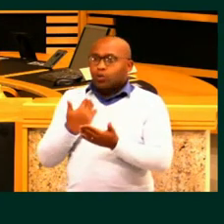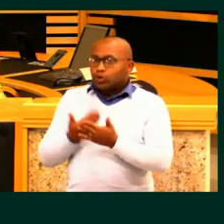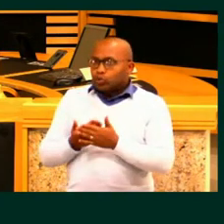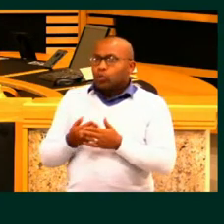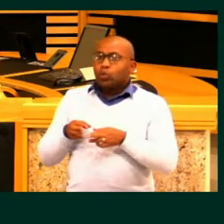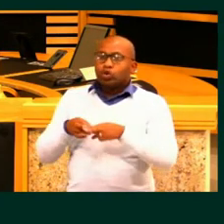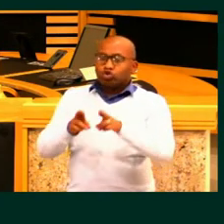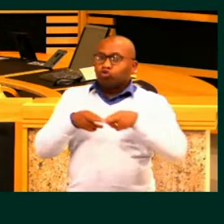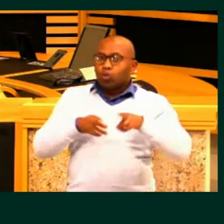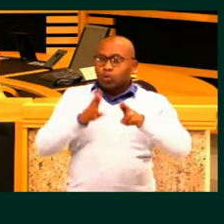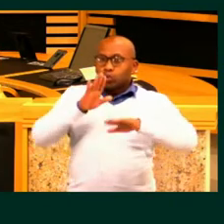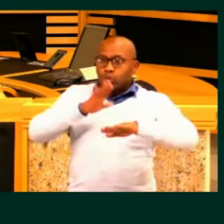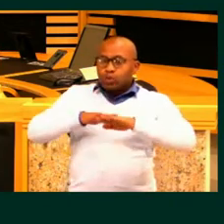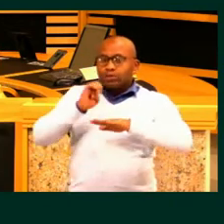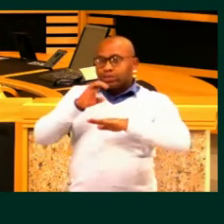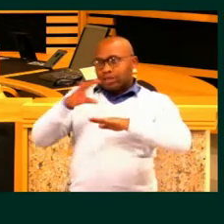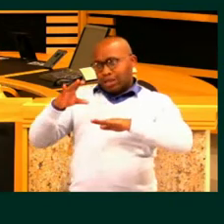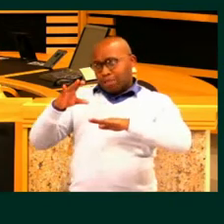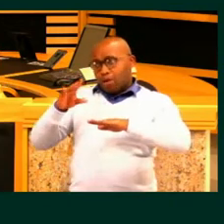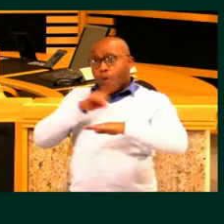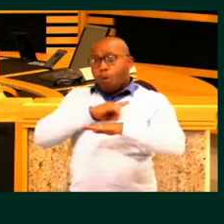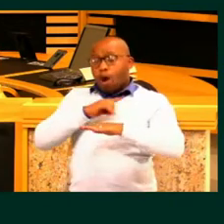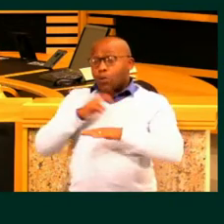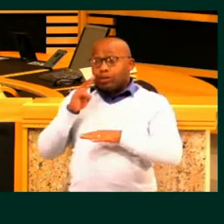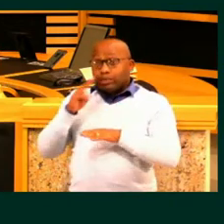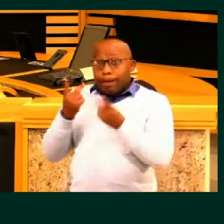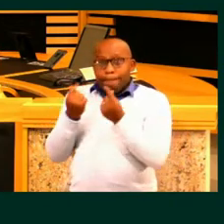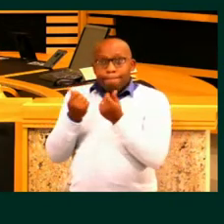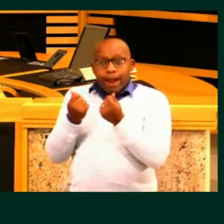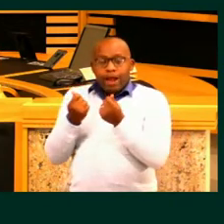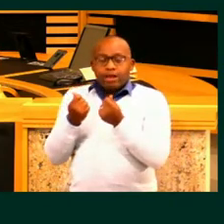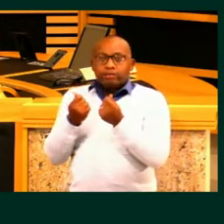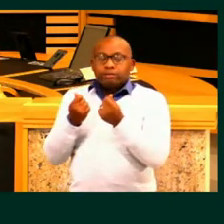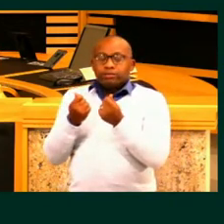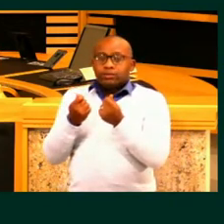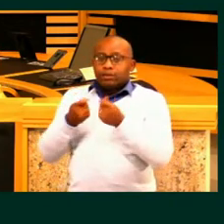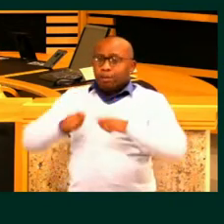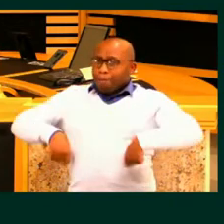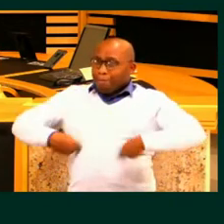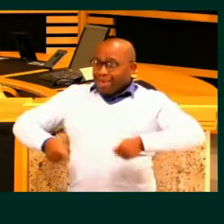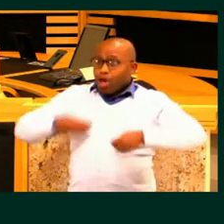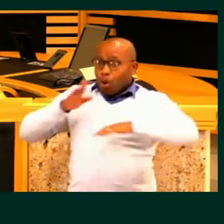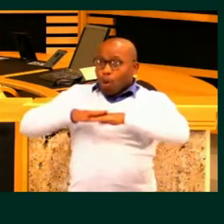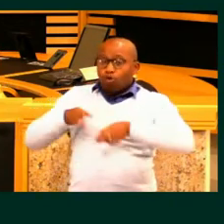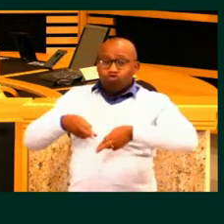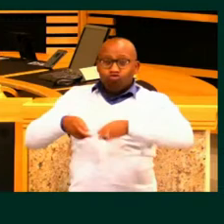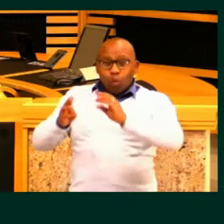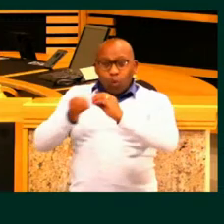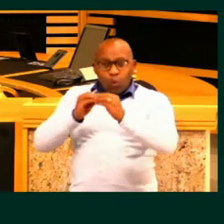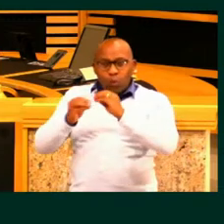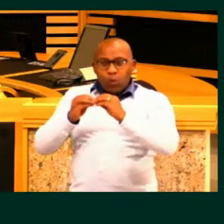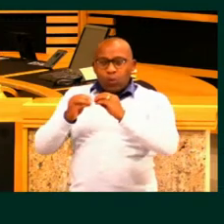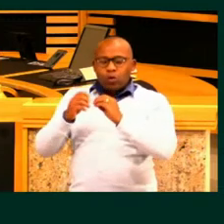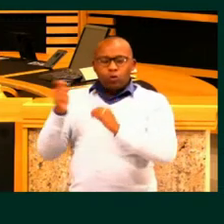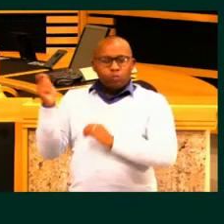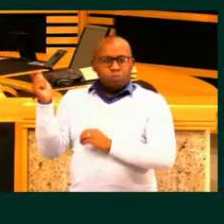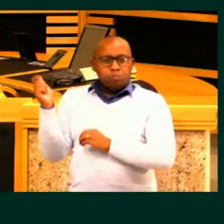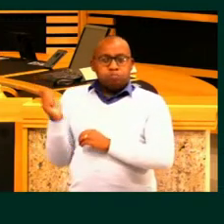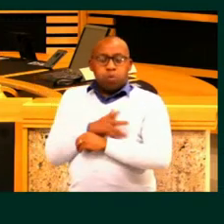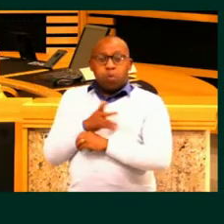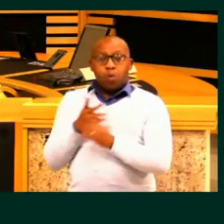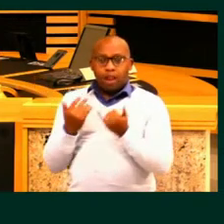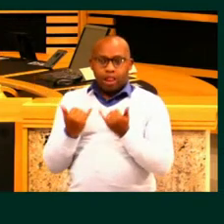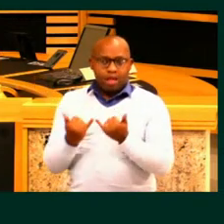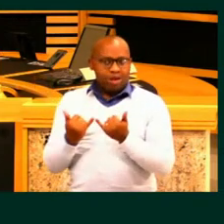prices including of prices per kilometer there is no secret even in this one which you're